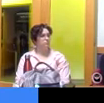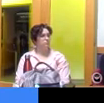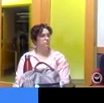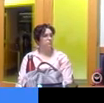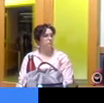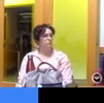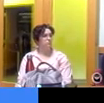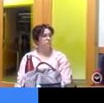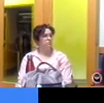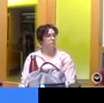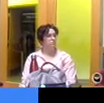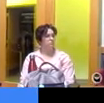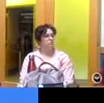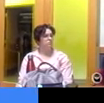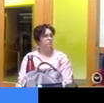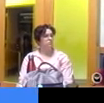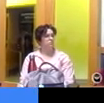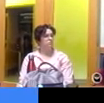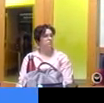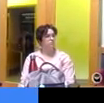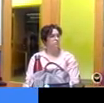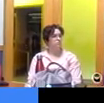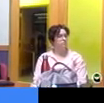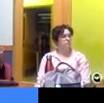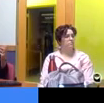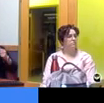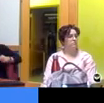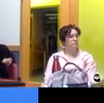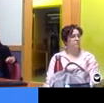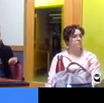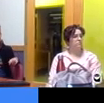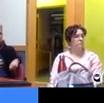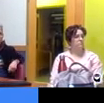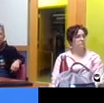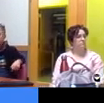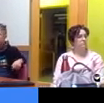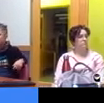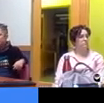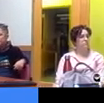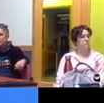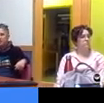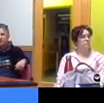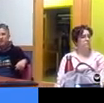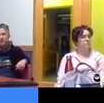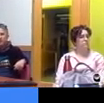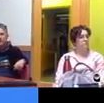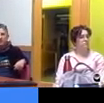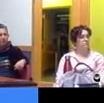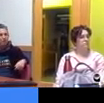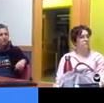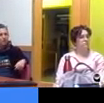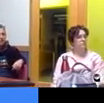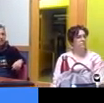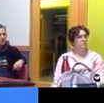think, especially in the abortion movement, and then I imagine that you talk about with the staff that you work with, Canyon, is that we really